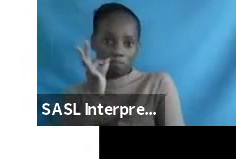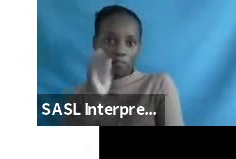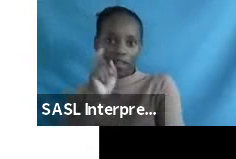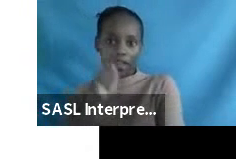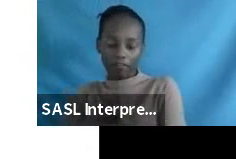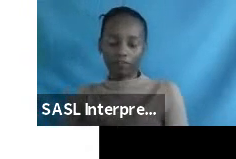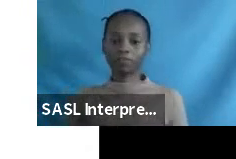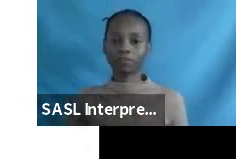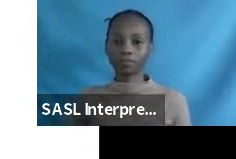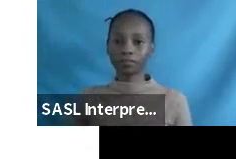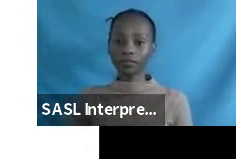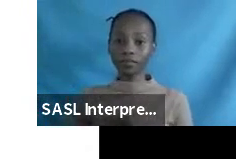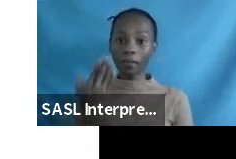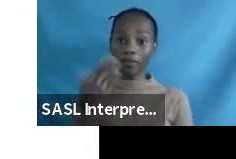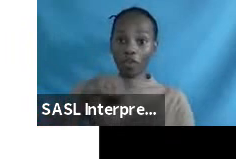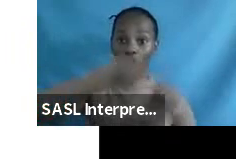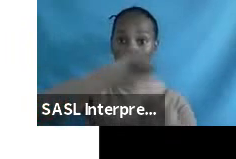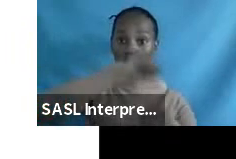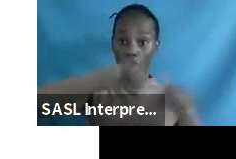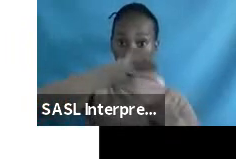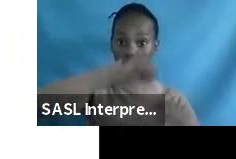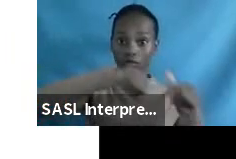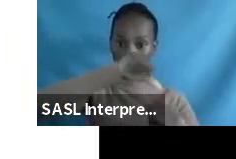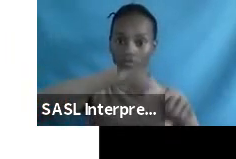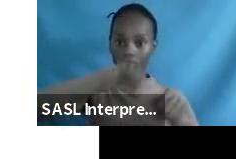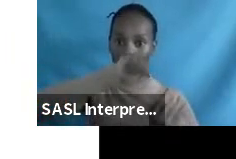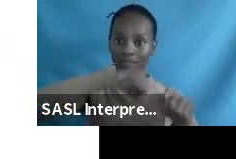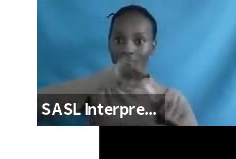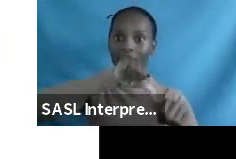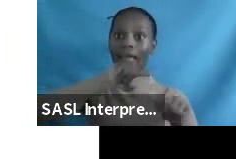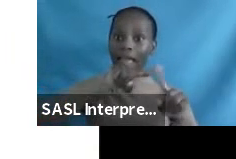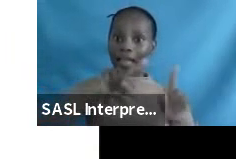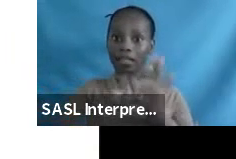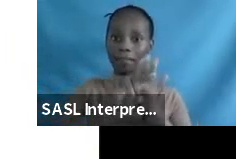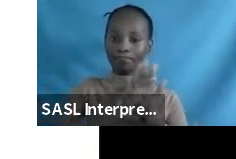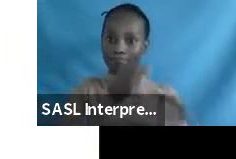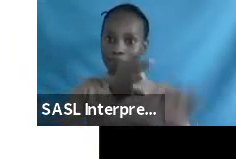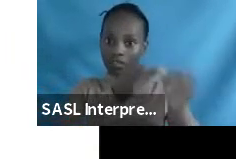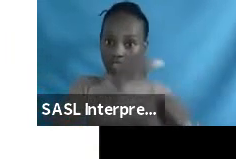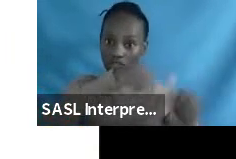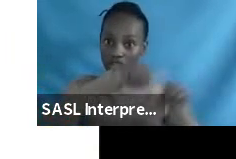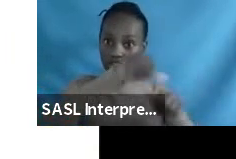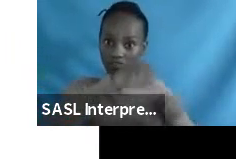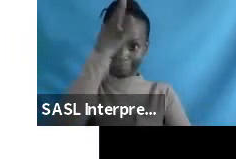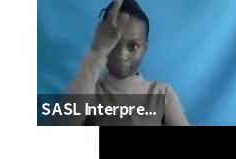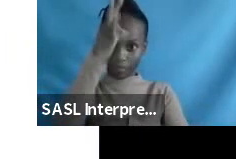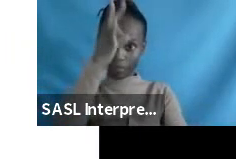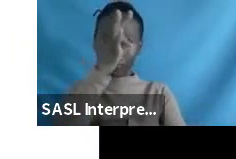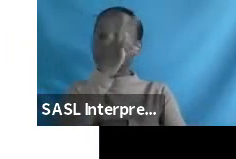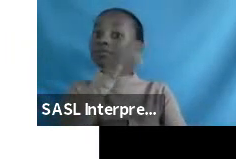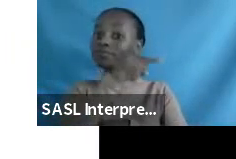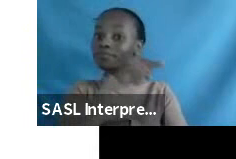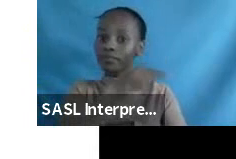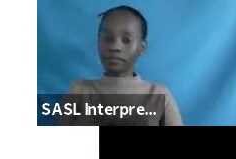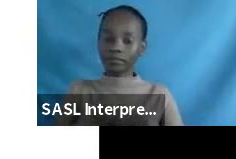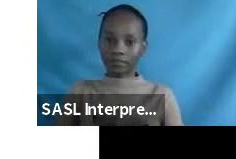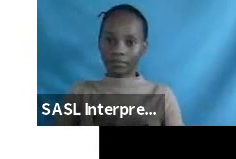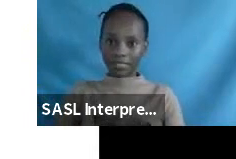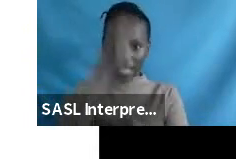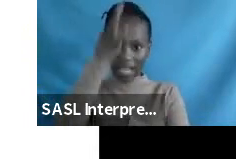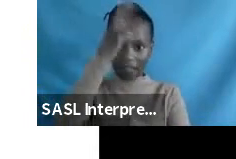to also political tensions. As a result of government not being able to collect revenue to meet their